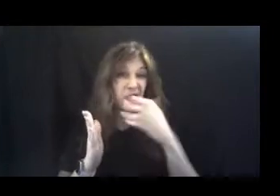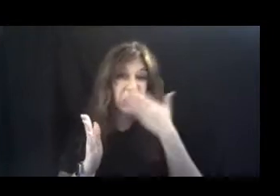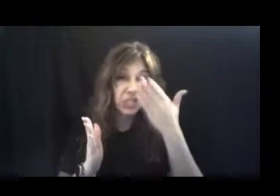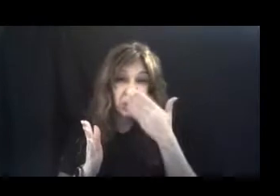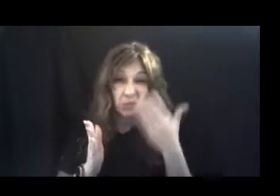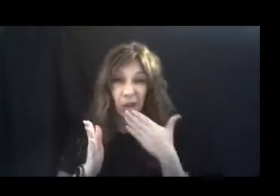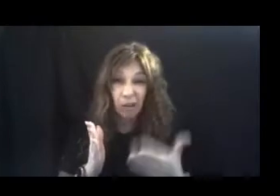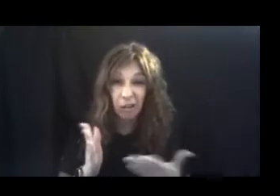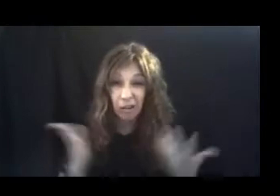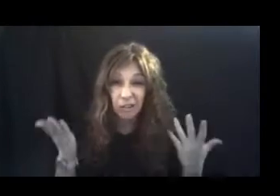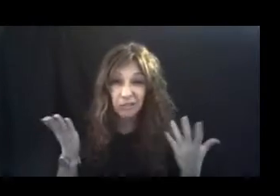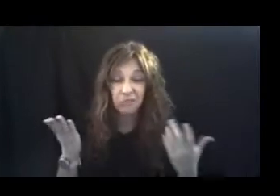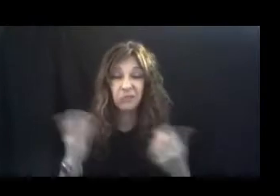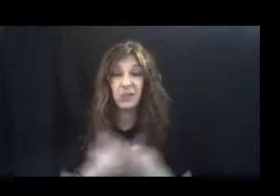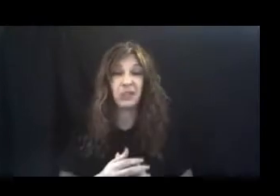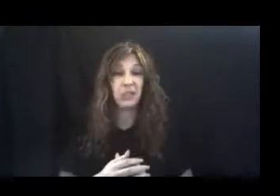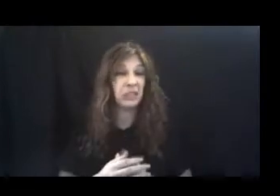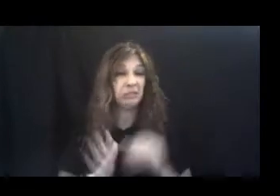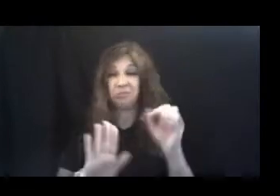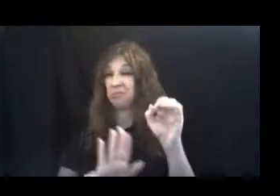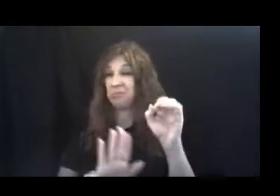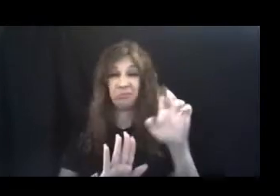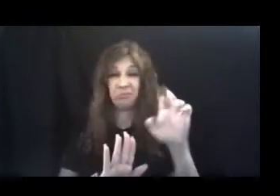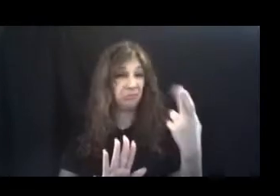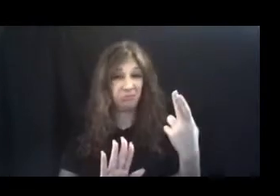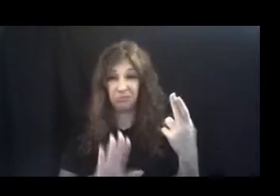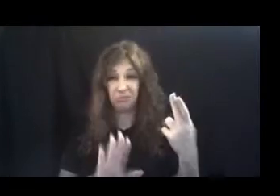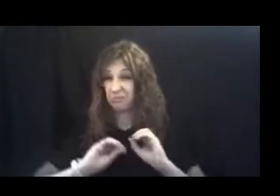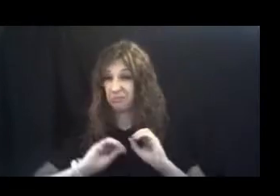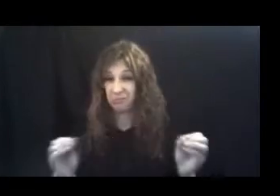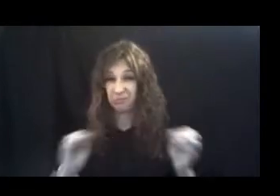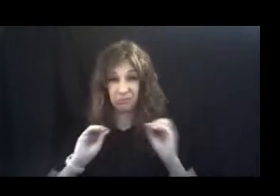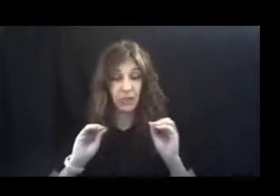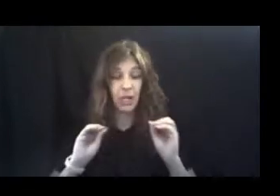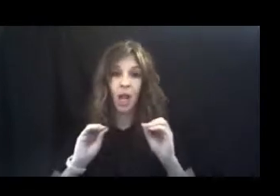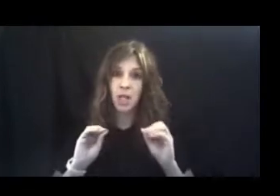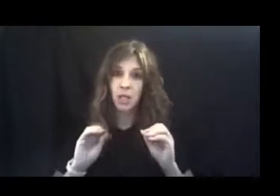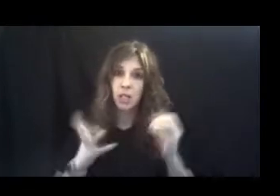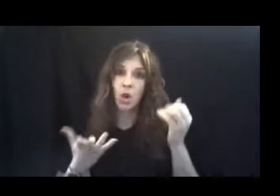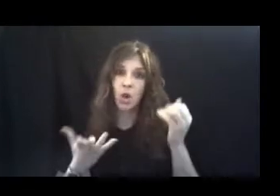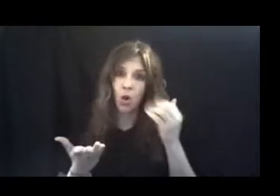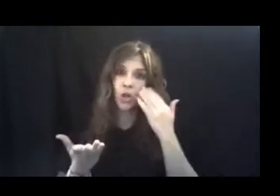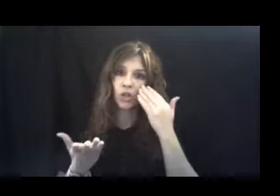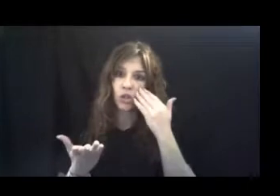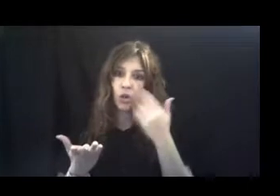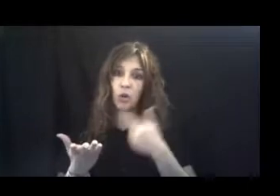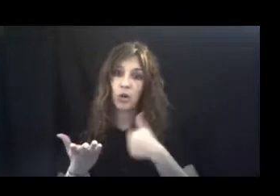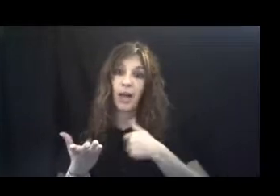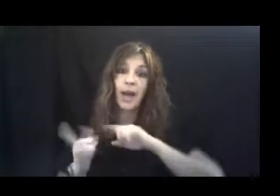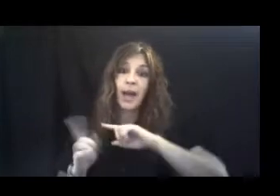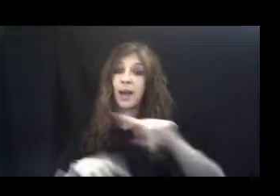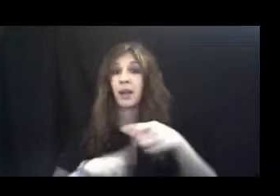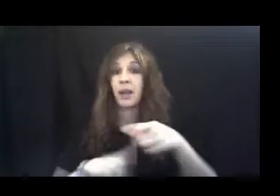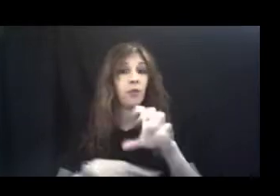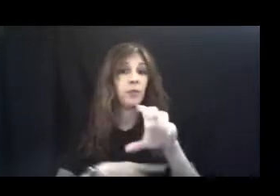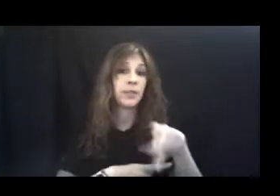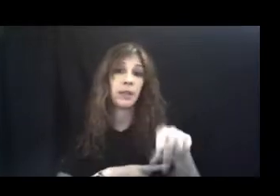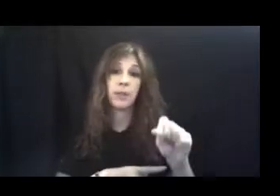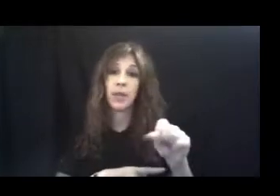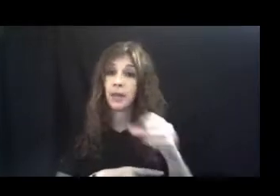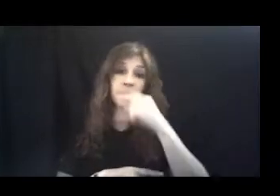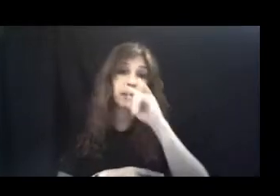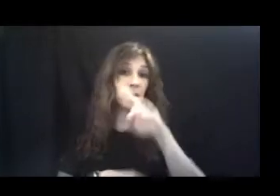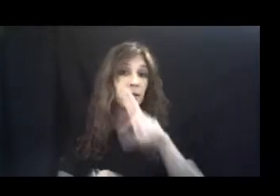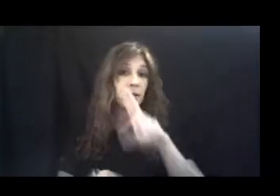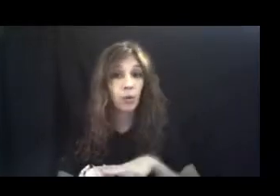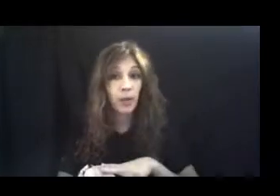good, it's not fresh, and so you're desperate. The kids, I come from CPS. Kids normally,